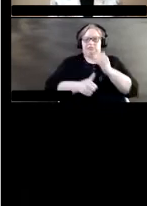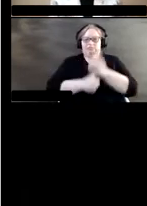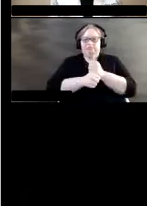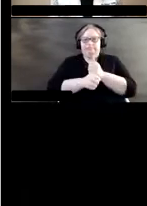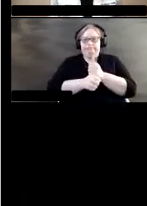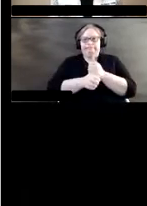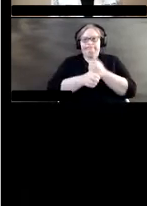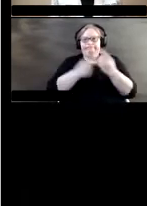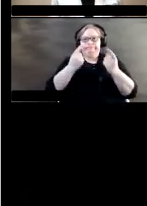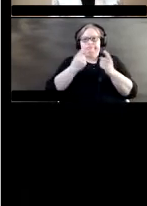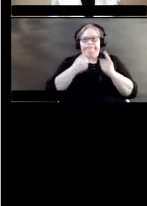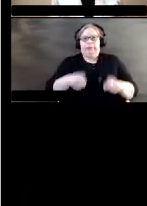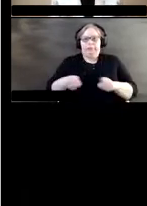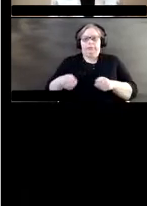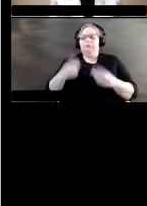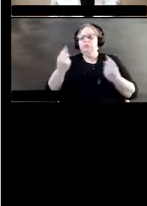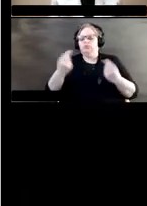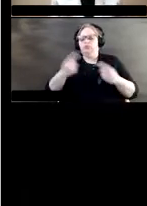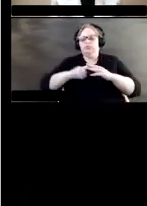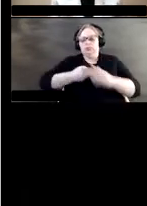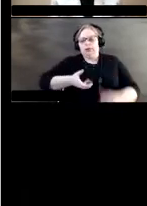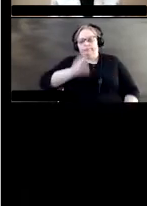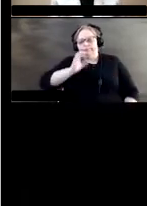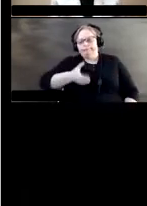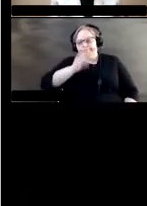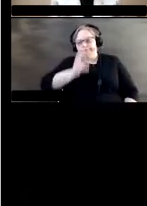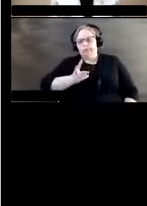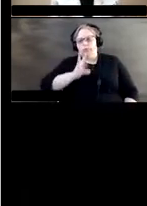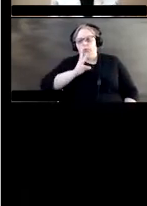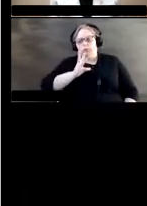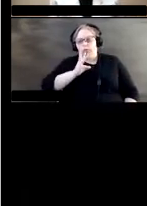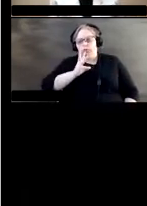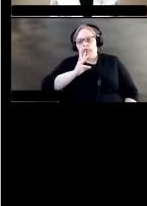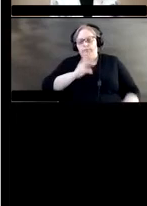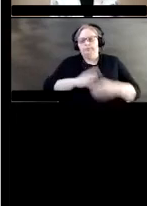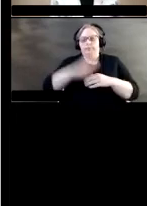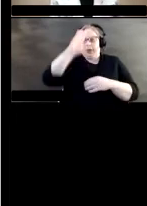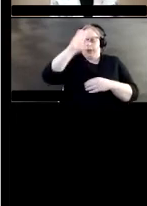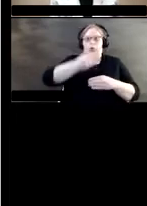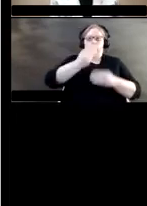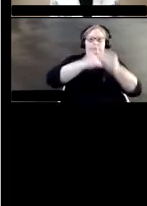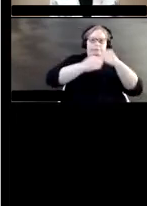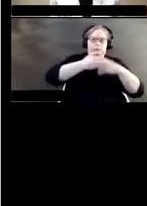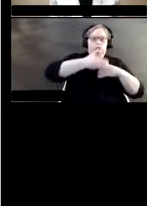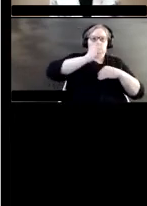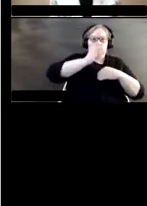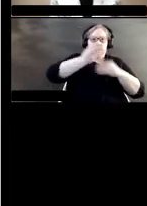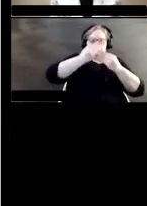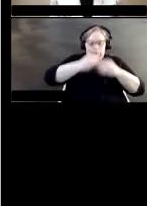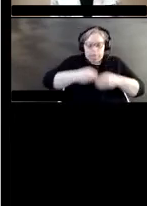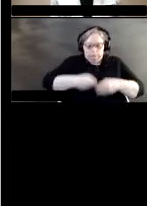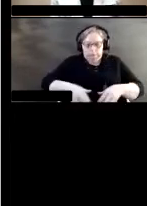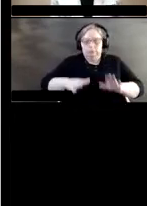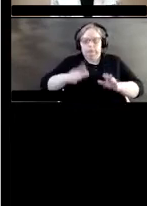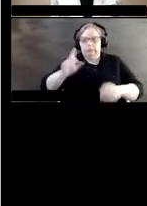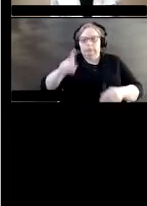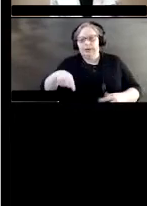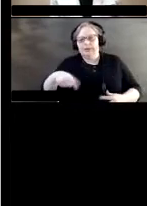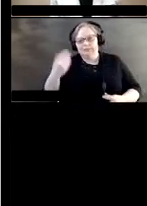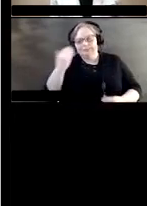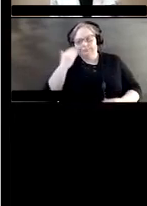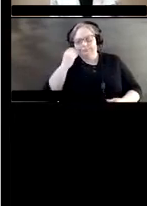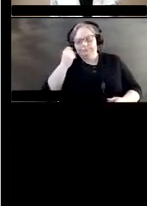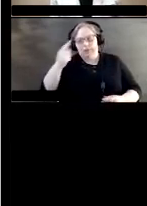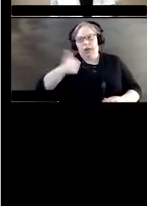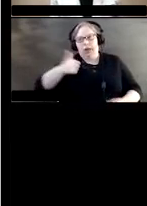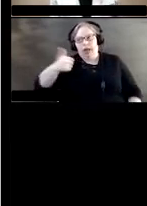I know what goes in must come out. So, but that there's a fine balance there. Same with dizziness.